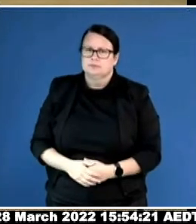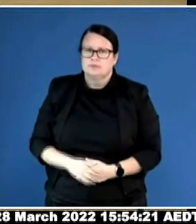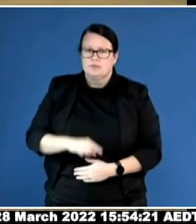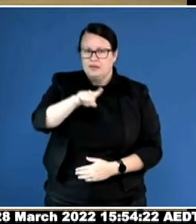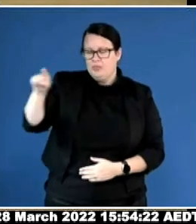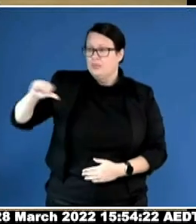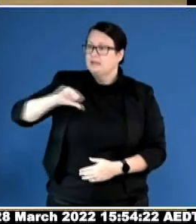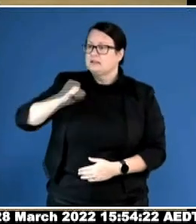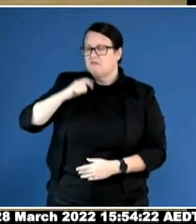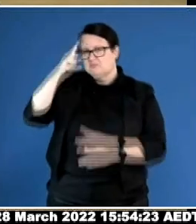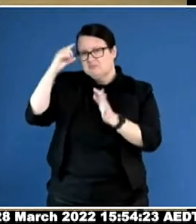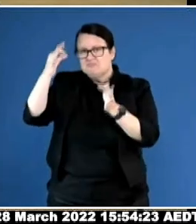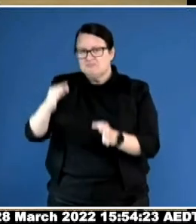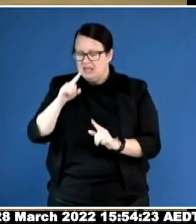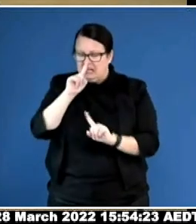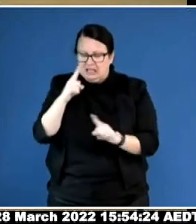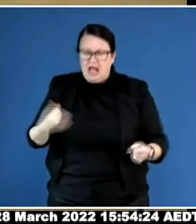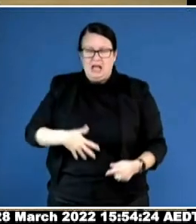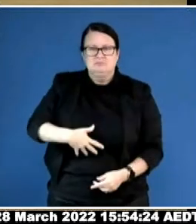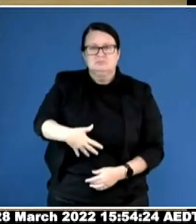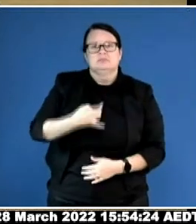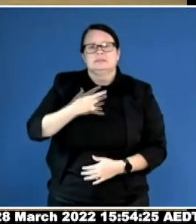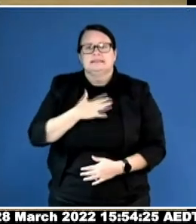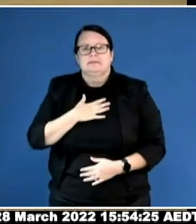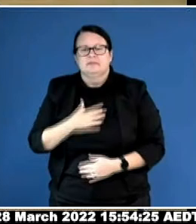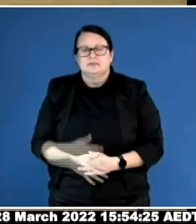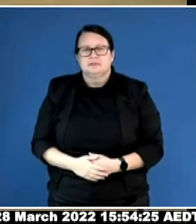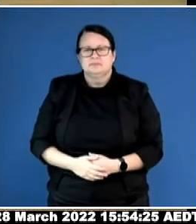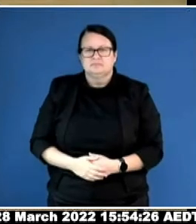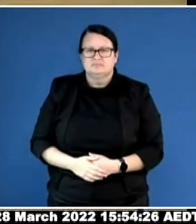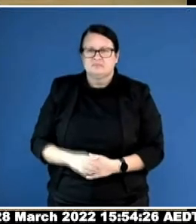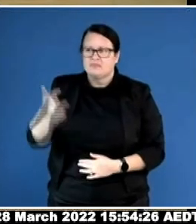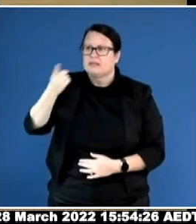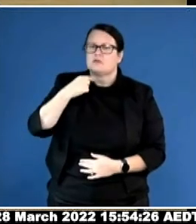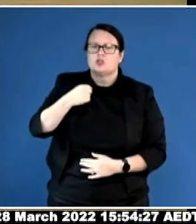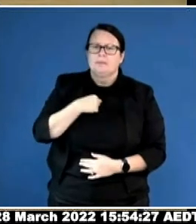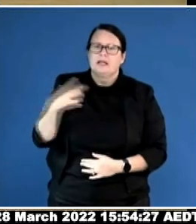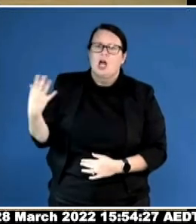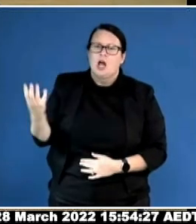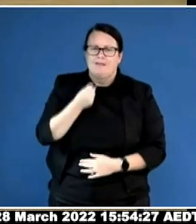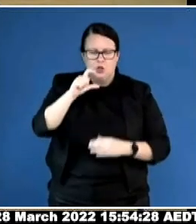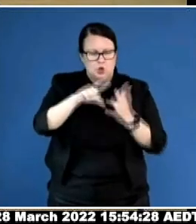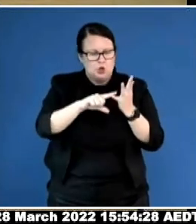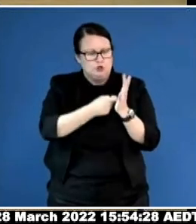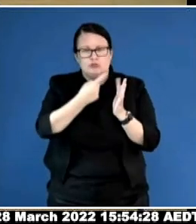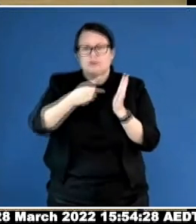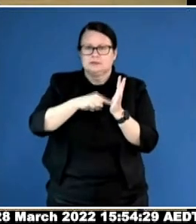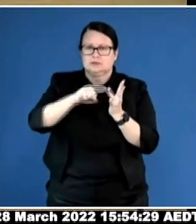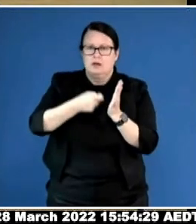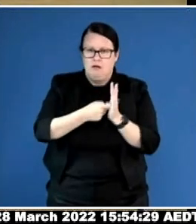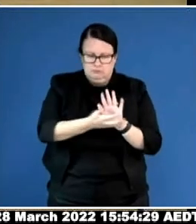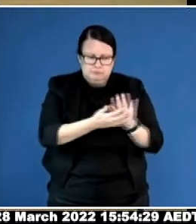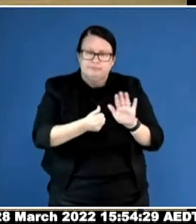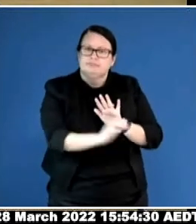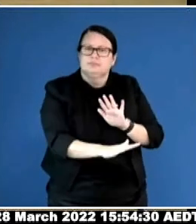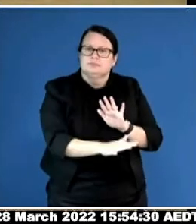staff had formed a view that I ought not be pregnant. They told me that I just have to have a curette procedure, which I did. I